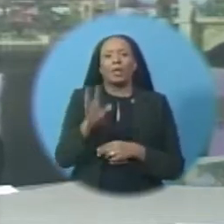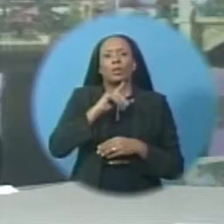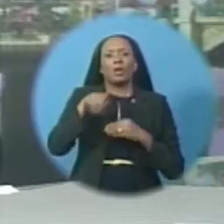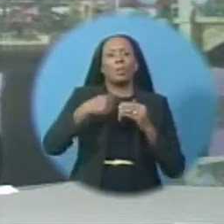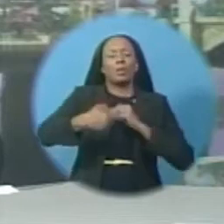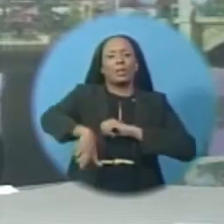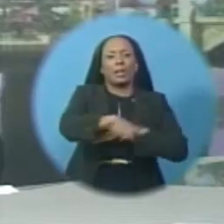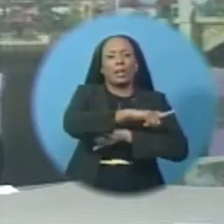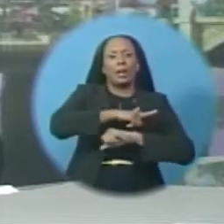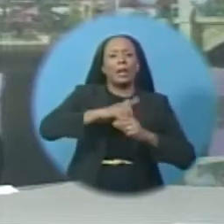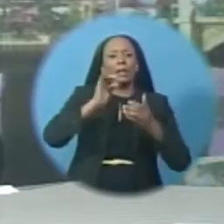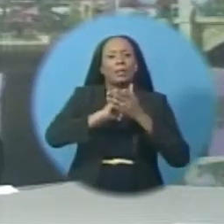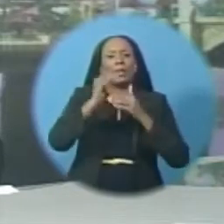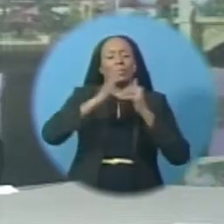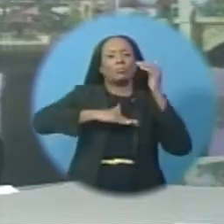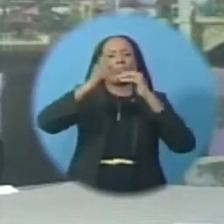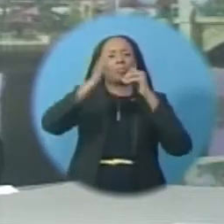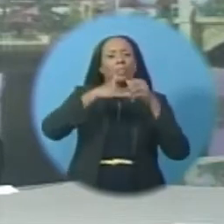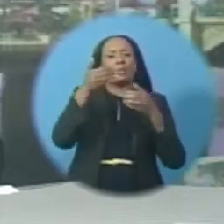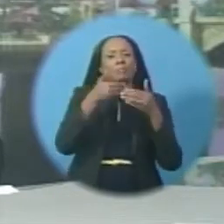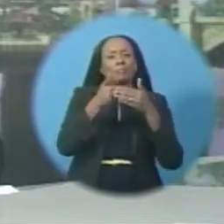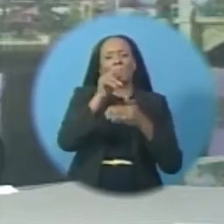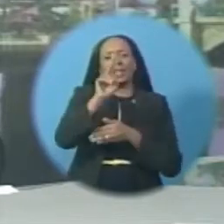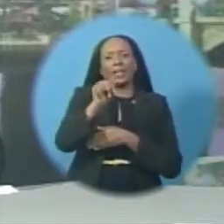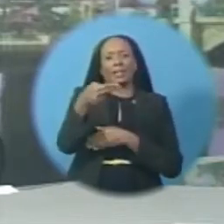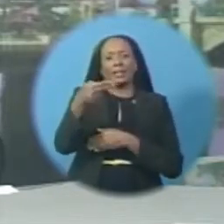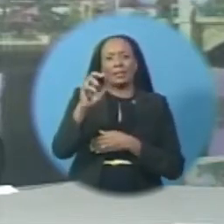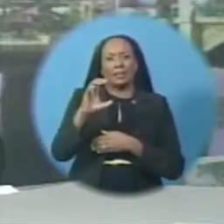is built in the National Housing Corporation.